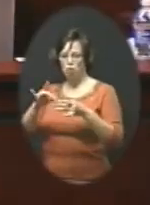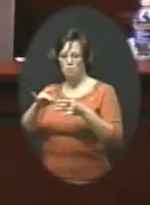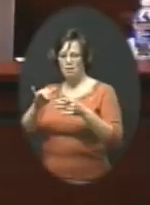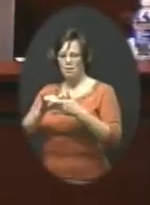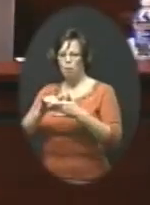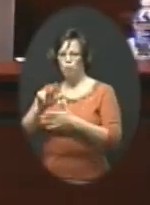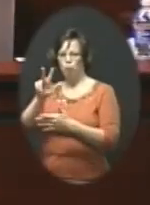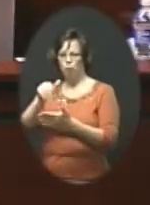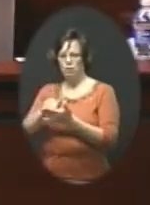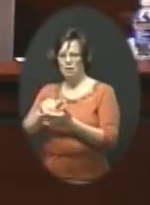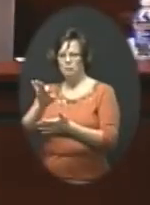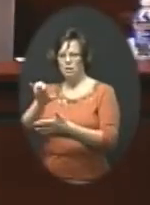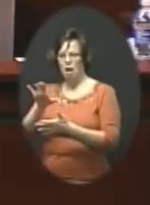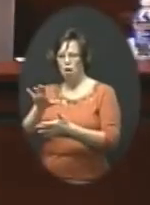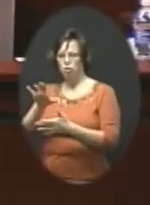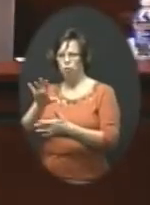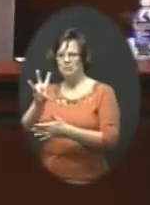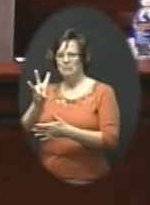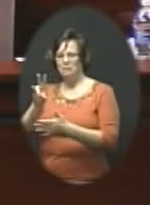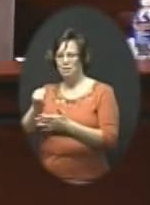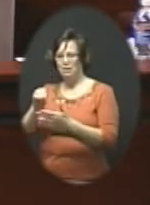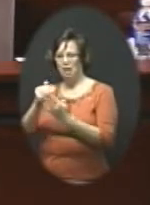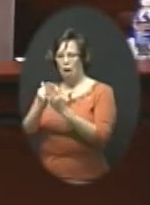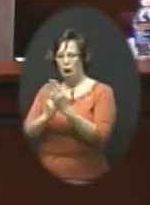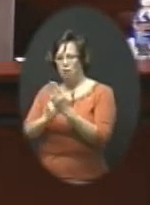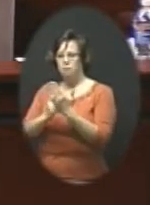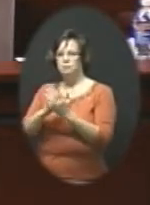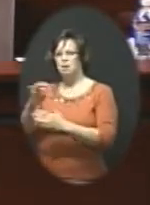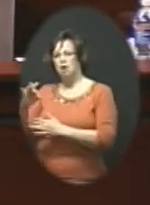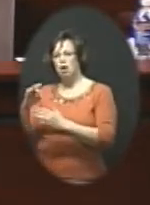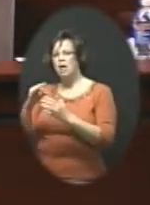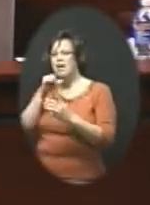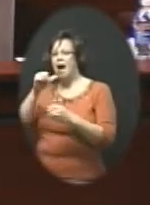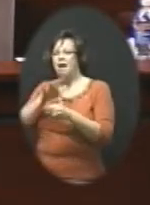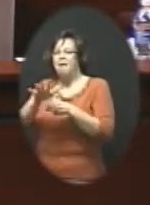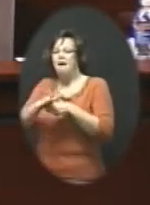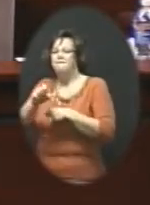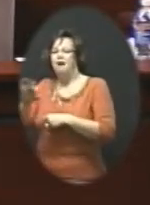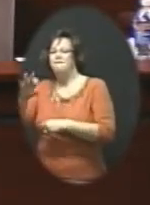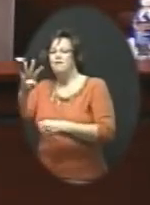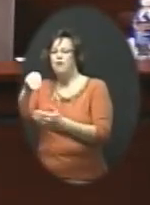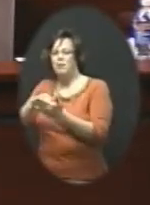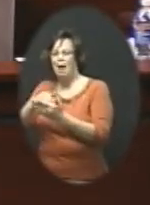are 3,970 items short of 4,000 tonight. But,